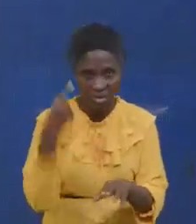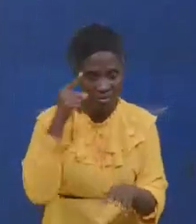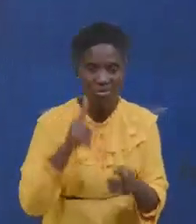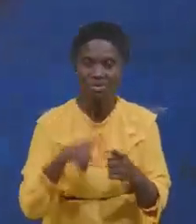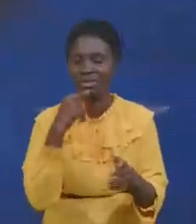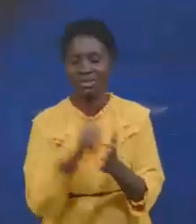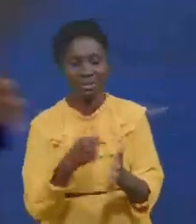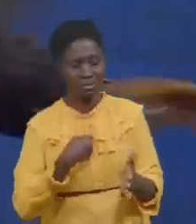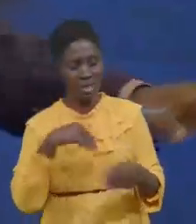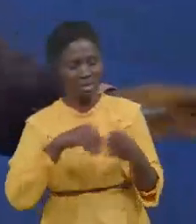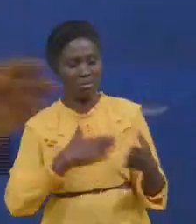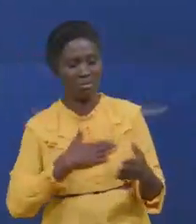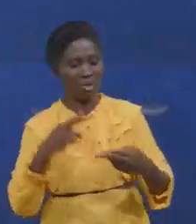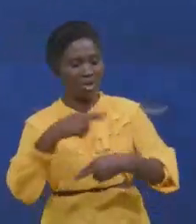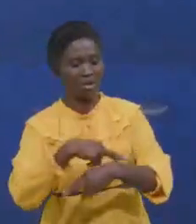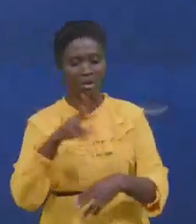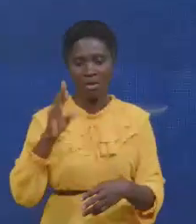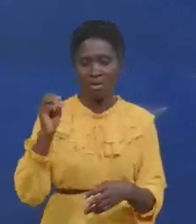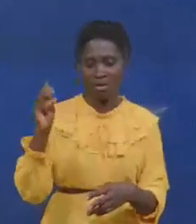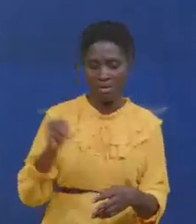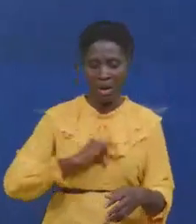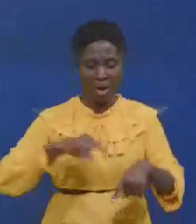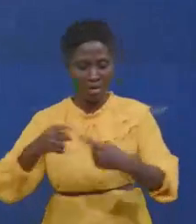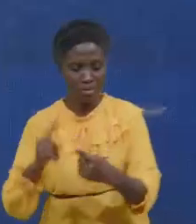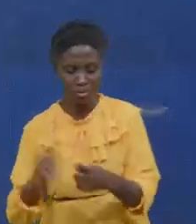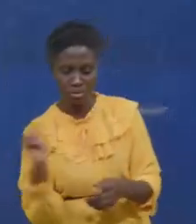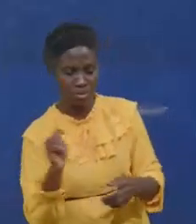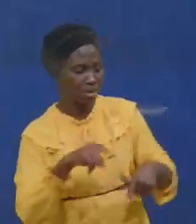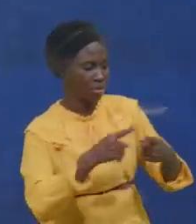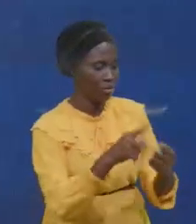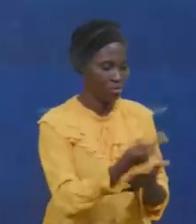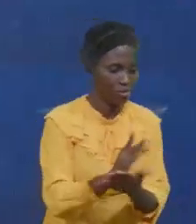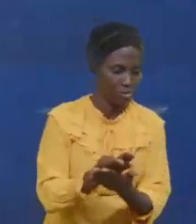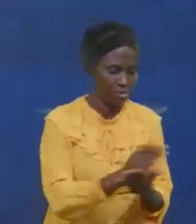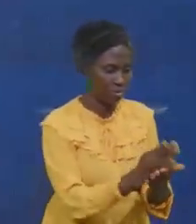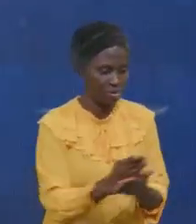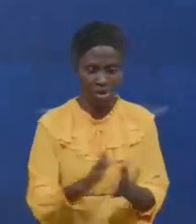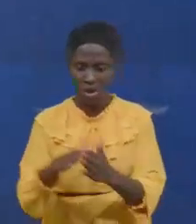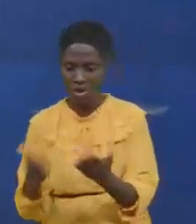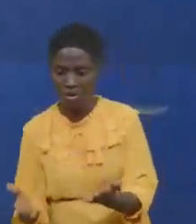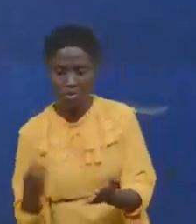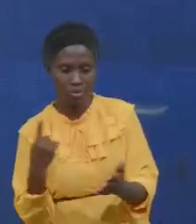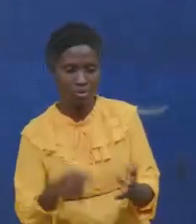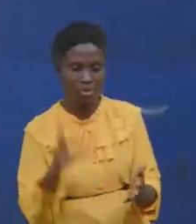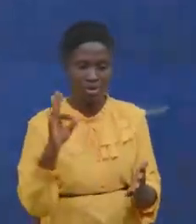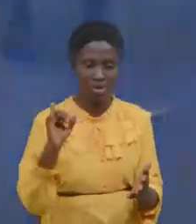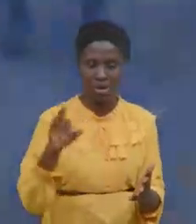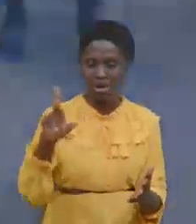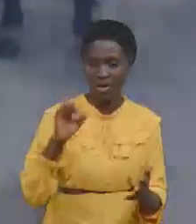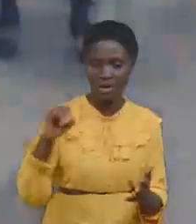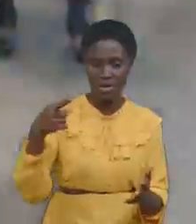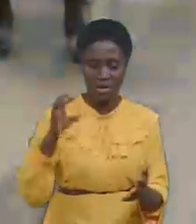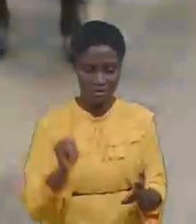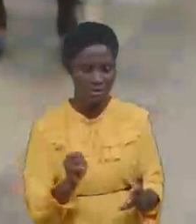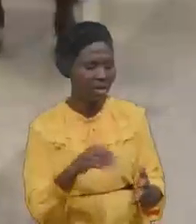there, I go to the toilet, I go to the kitchen, I open the fridge, I want to get something to shop. When